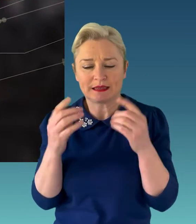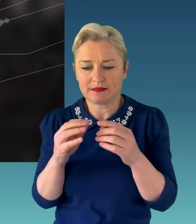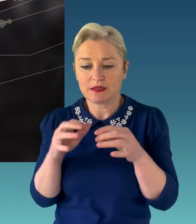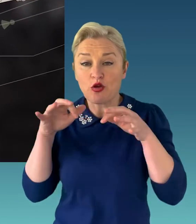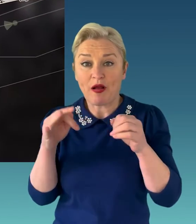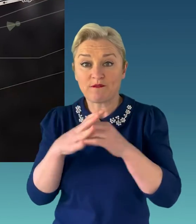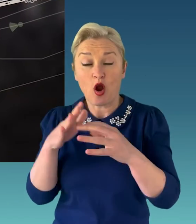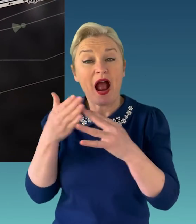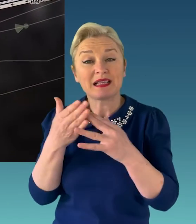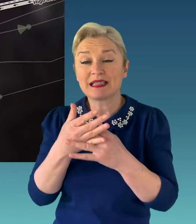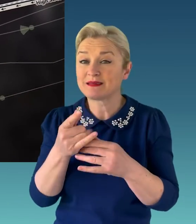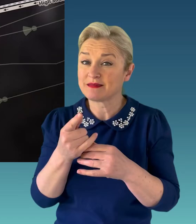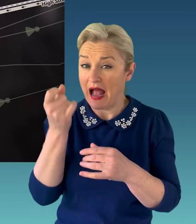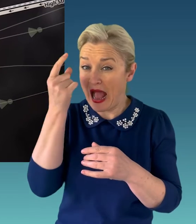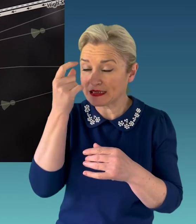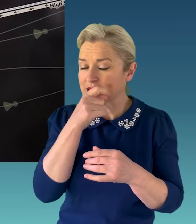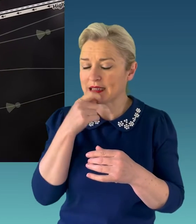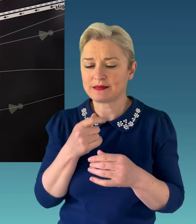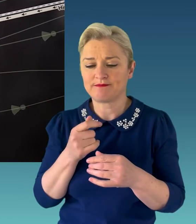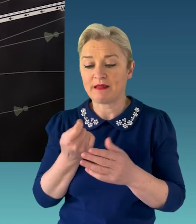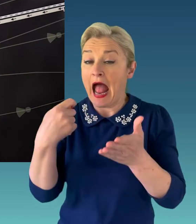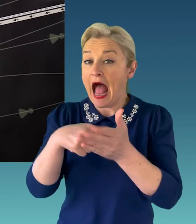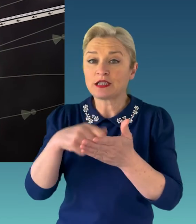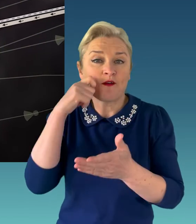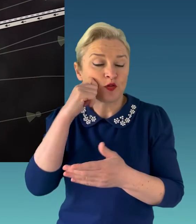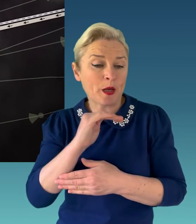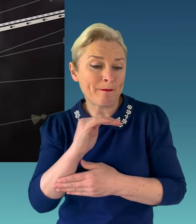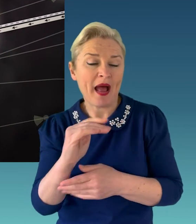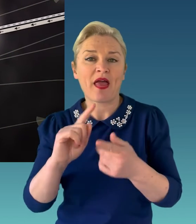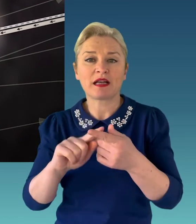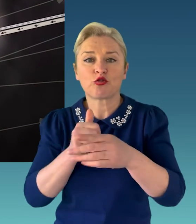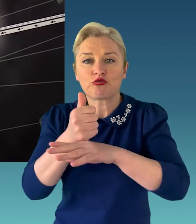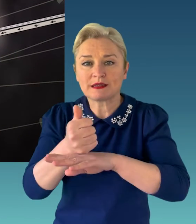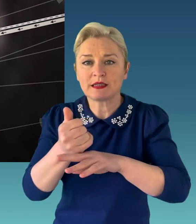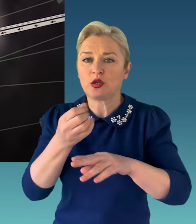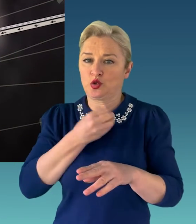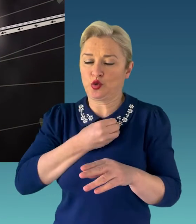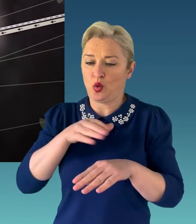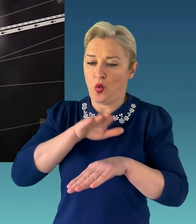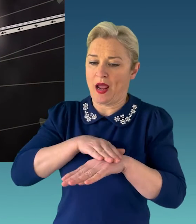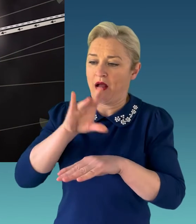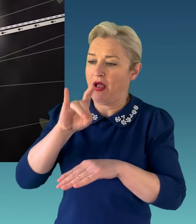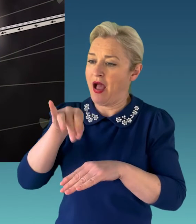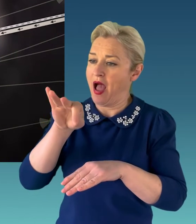Crowd4Access suggests that you say something like, adding footpaths and crossing to High Street in Tuam, Galway,